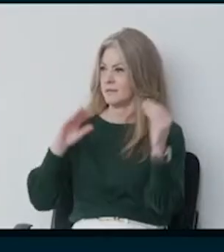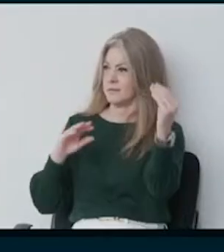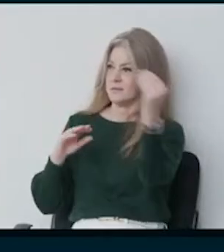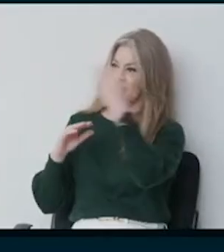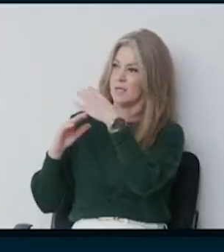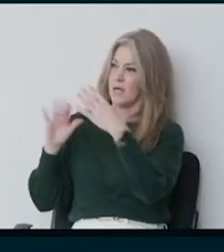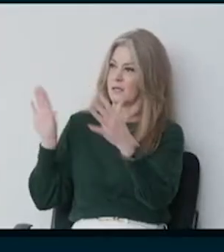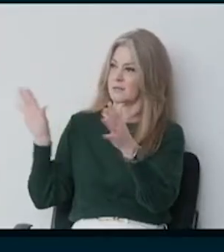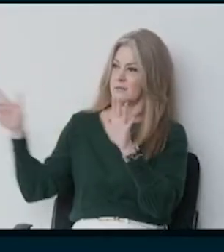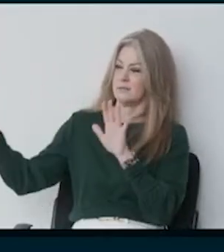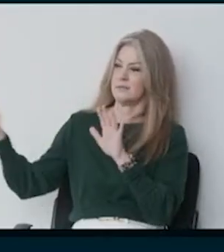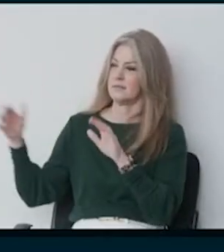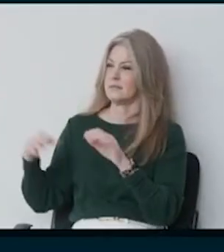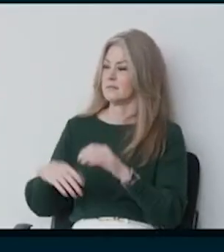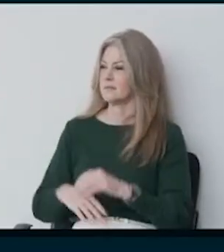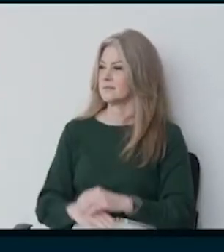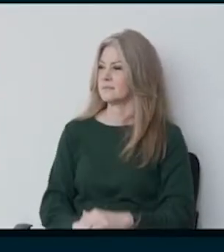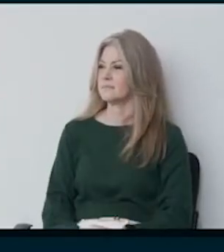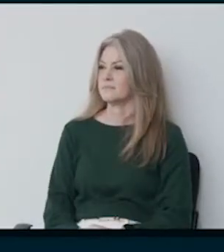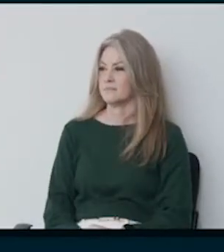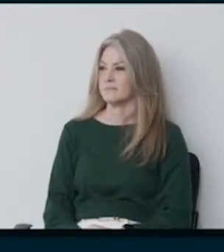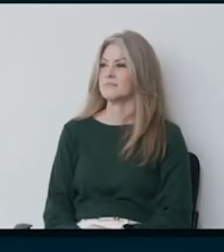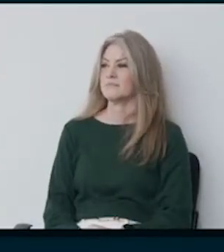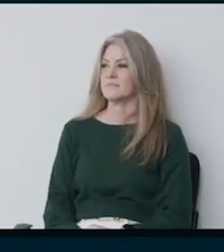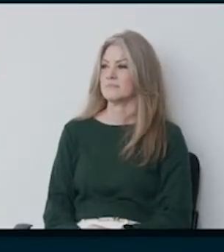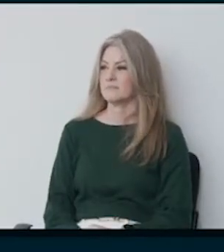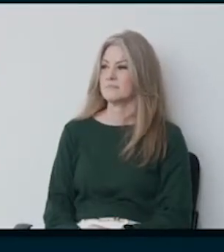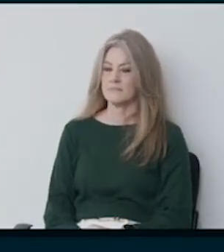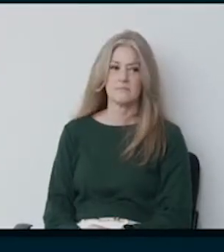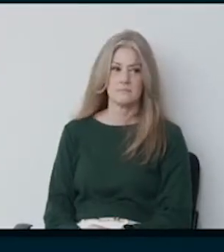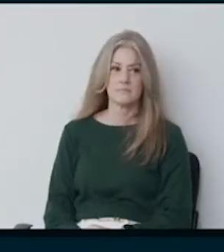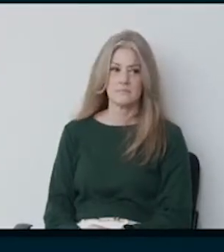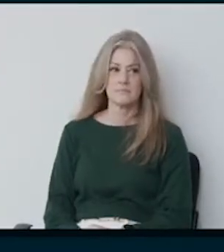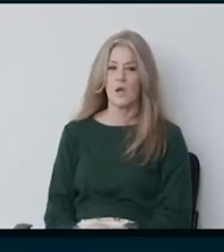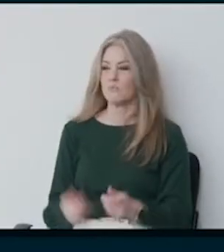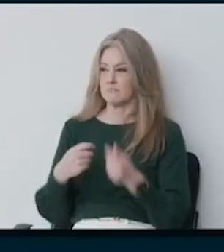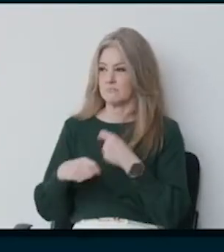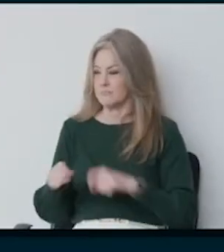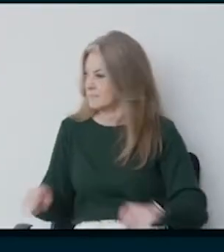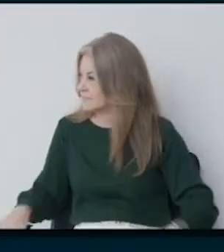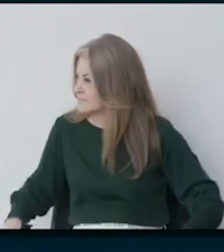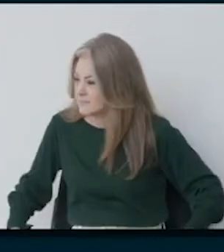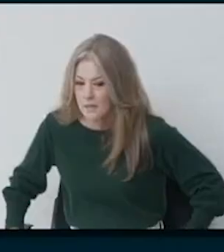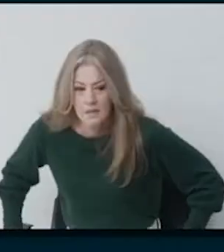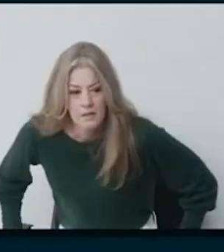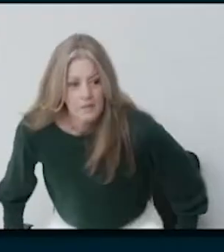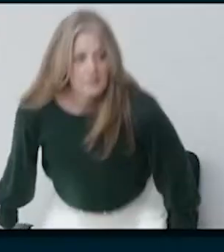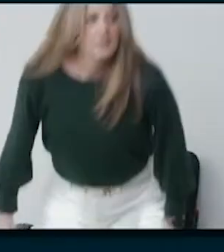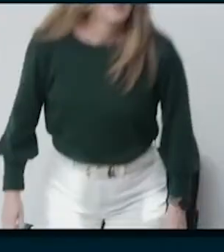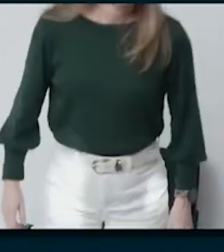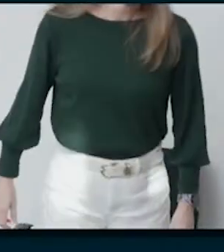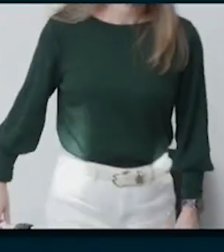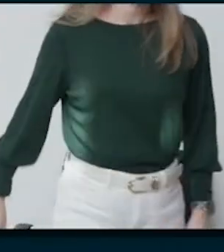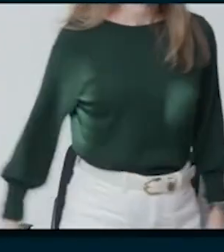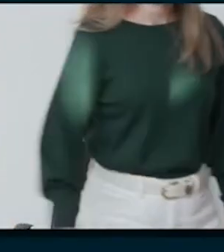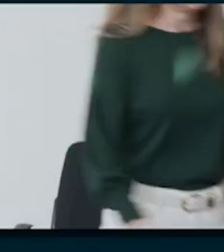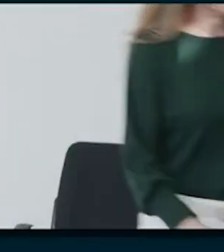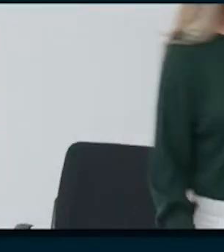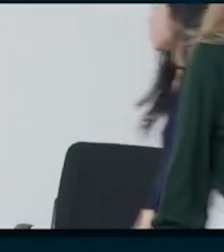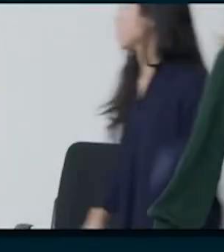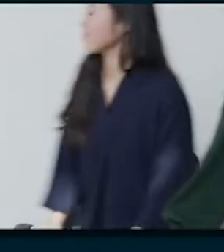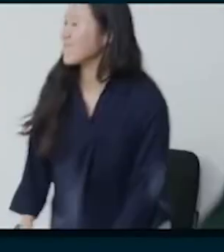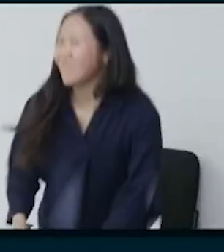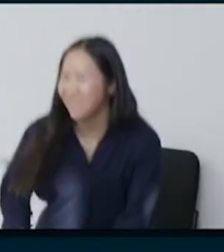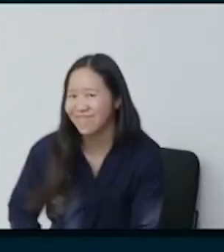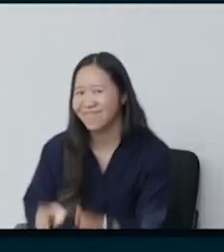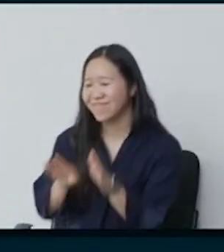developers. I'm not going to show a lot of code, but here's a little bit. So developers, this is how you should be coding the focus. You're going to